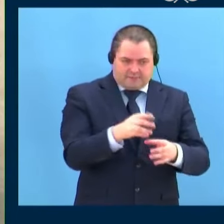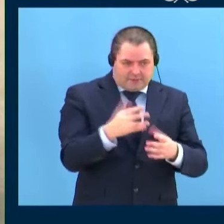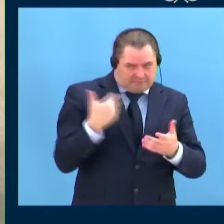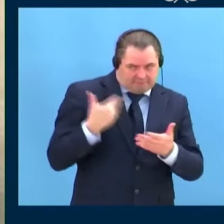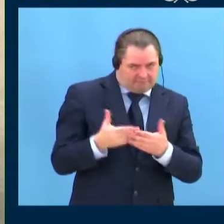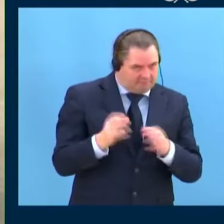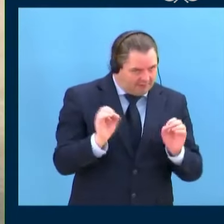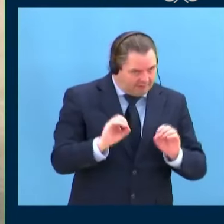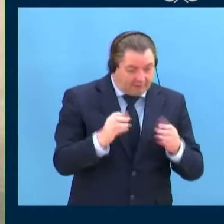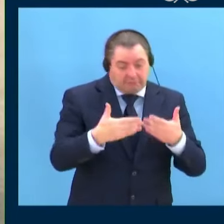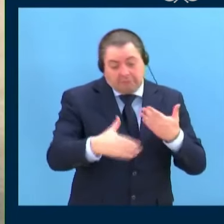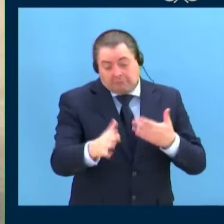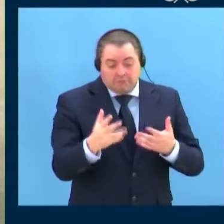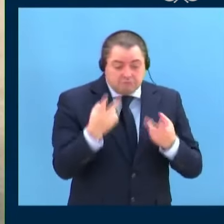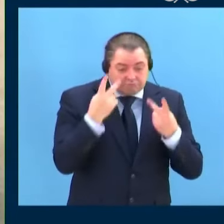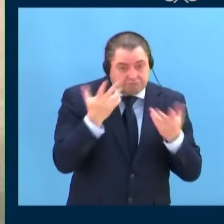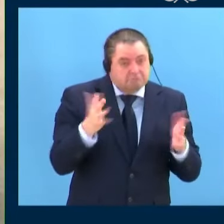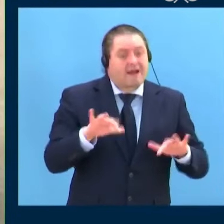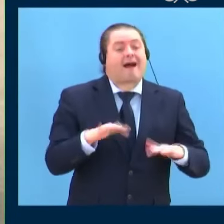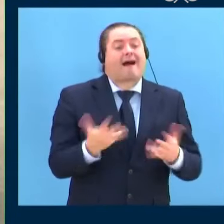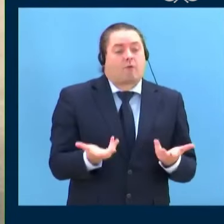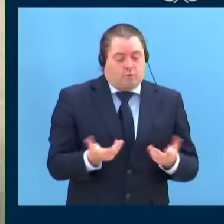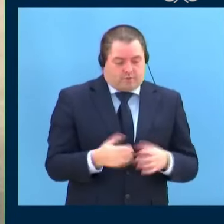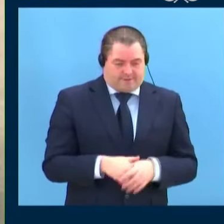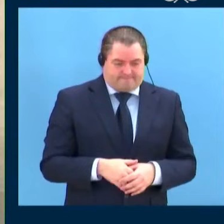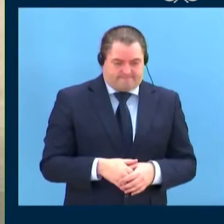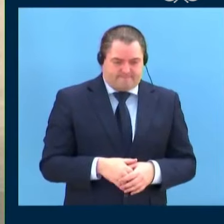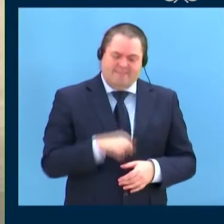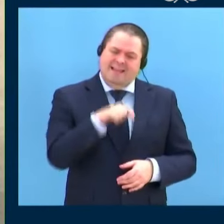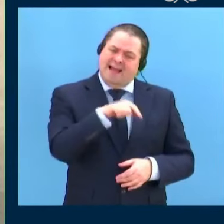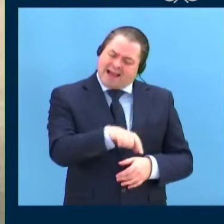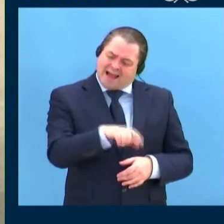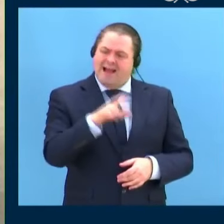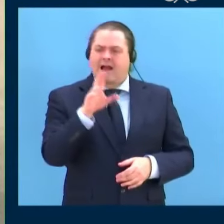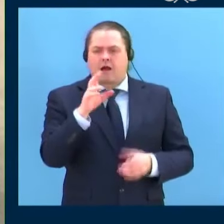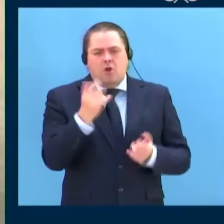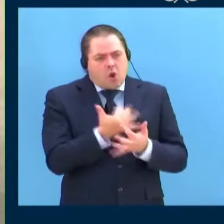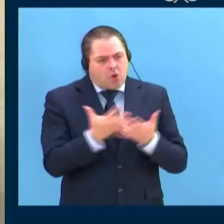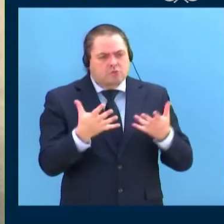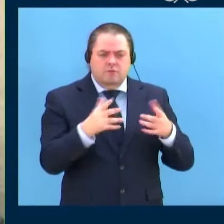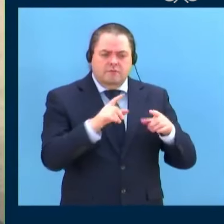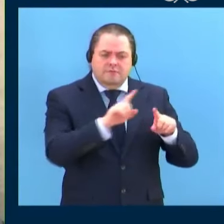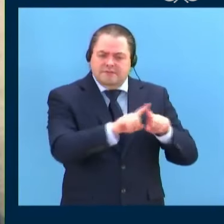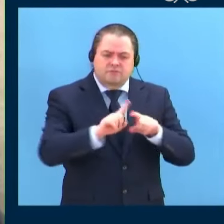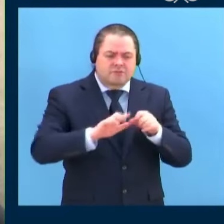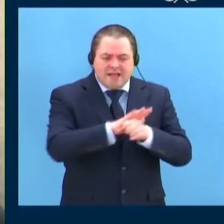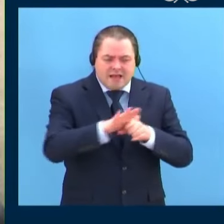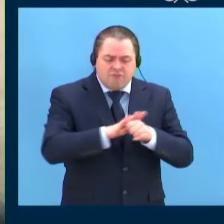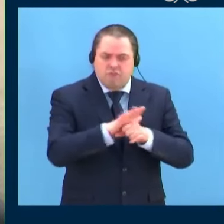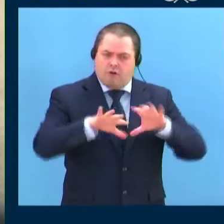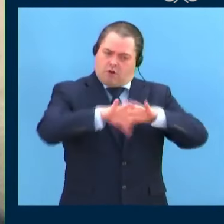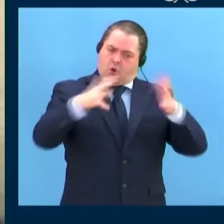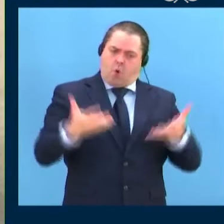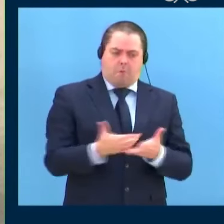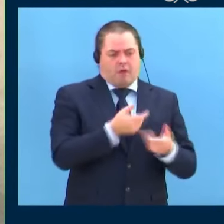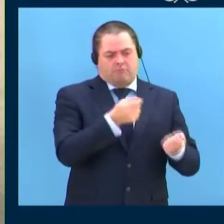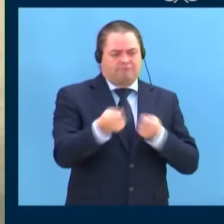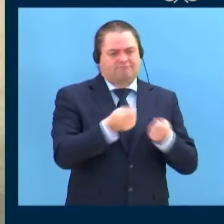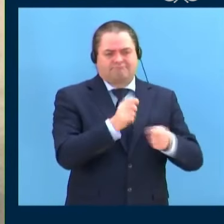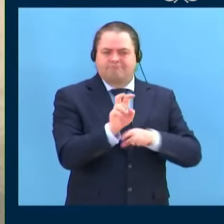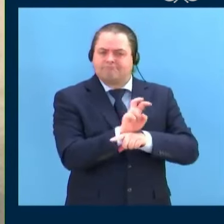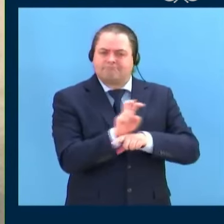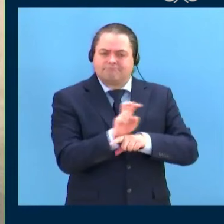UN are impacting negatively on their inclusion across many crucial areas of global governance. This can decrease the opportunities